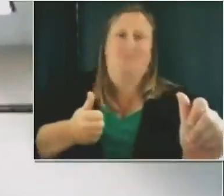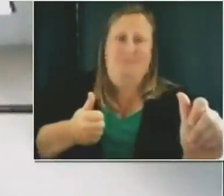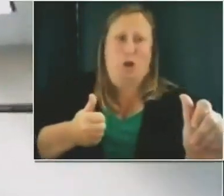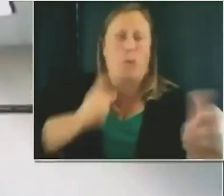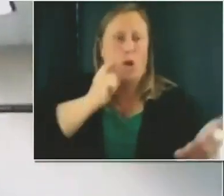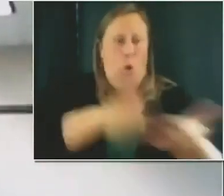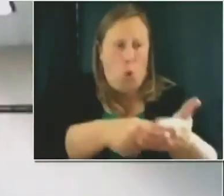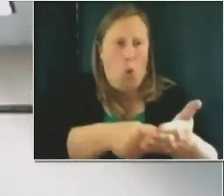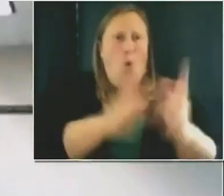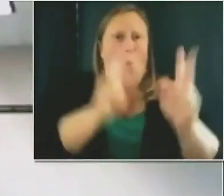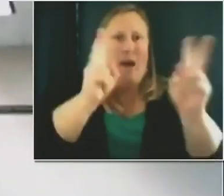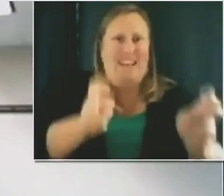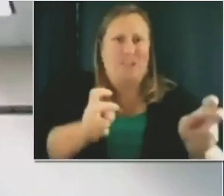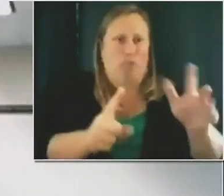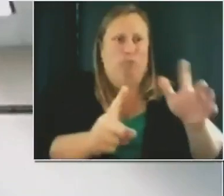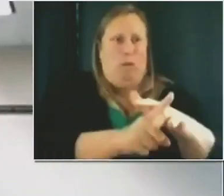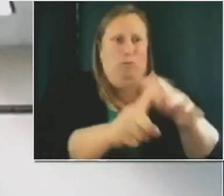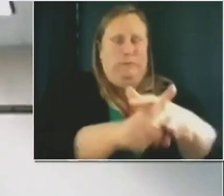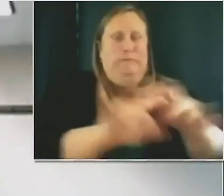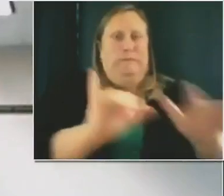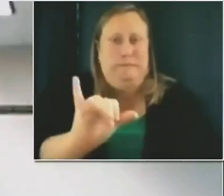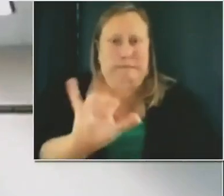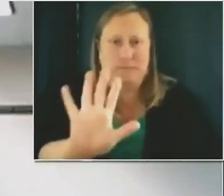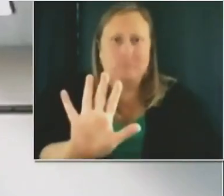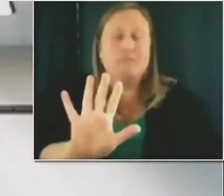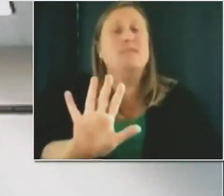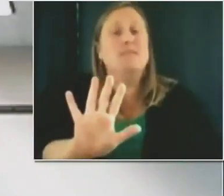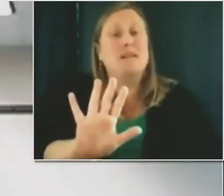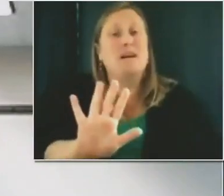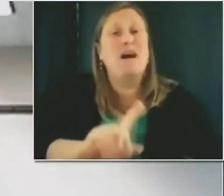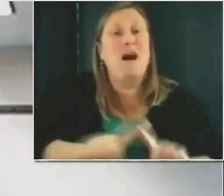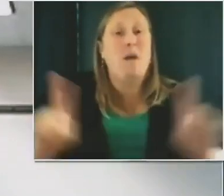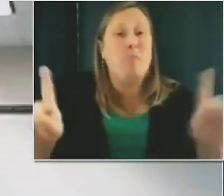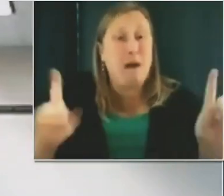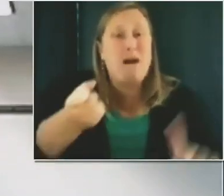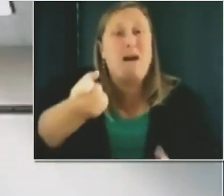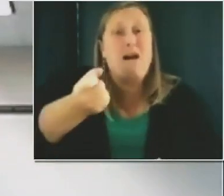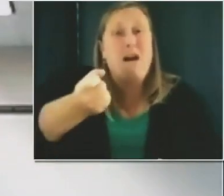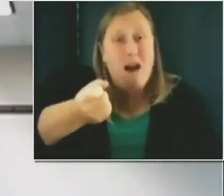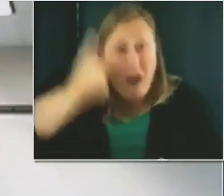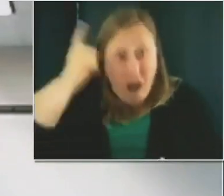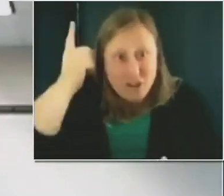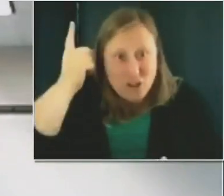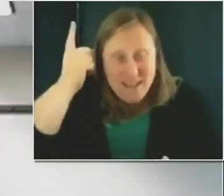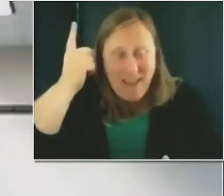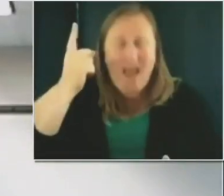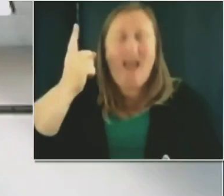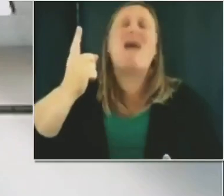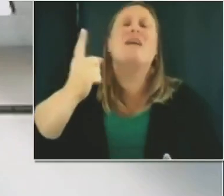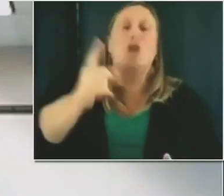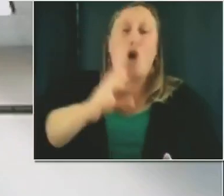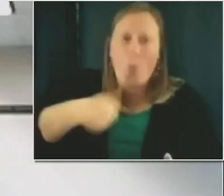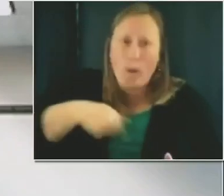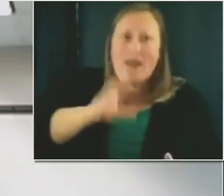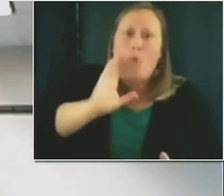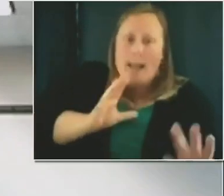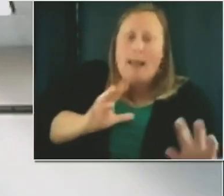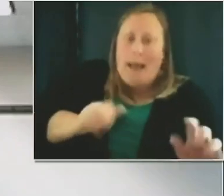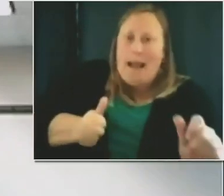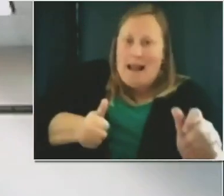over time anyway, and as we've said continuously, that the positive tests, which were the